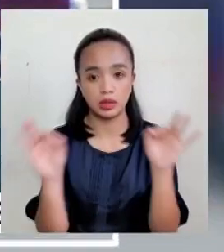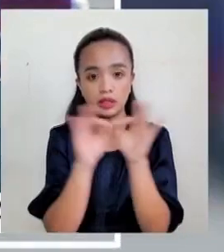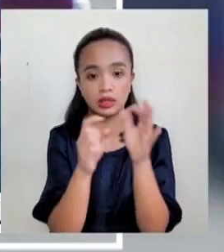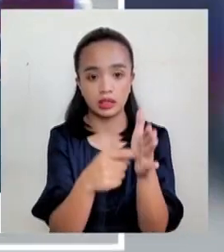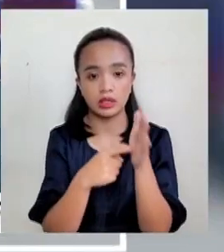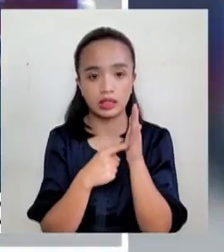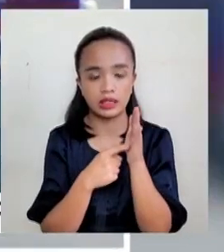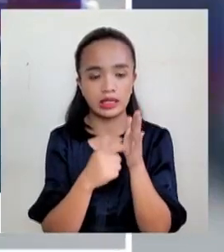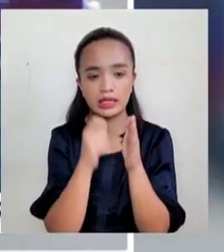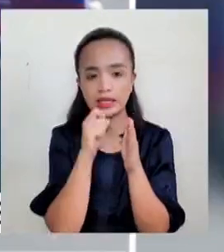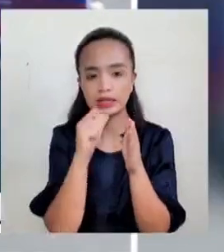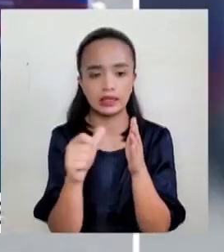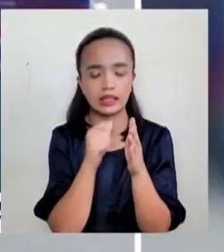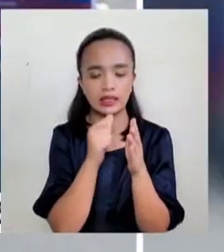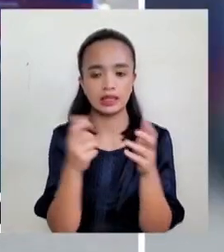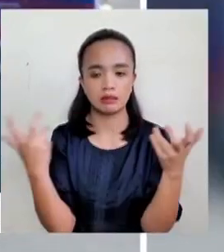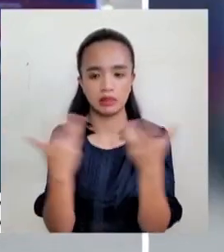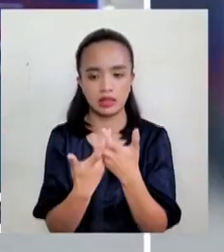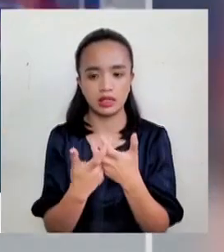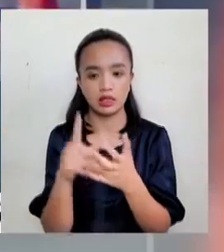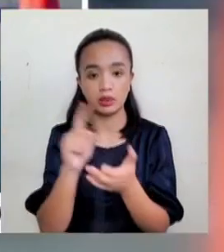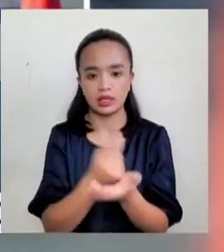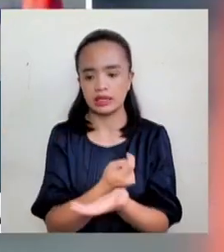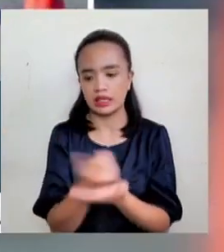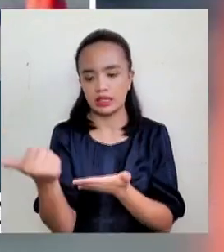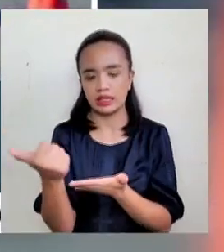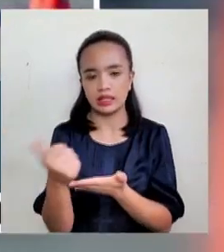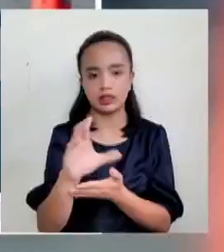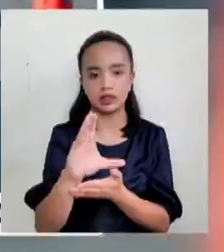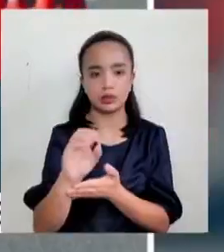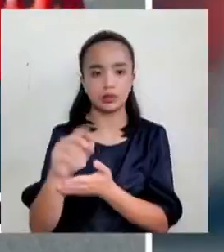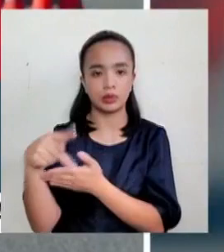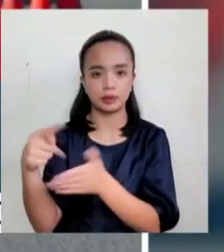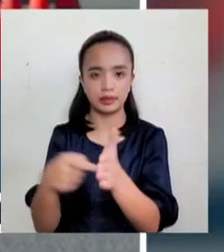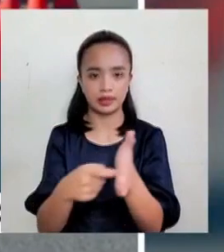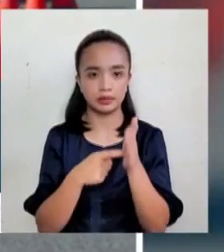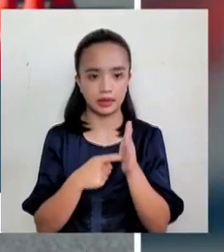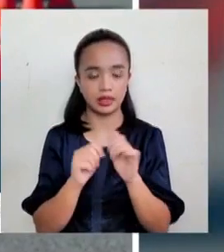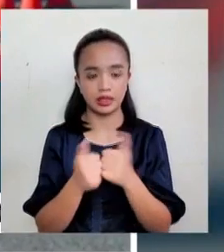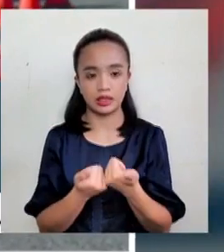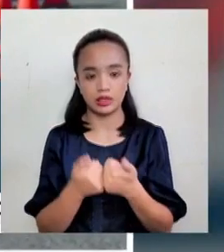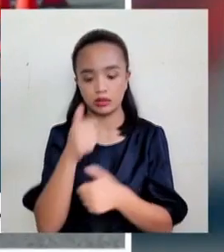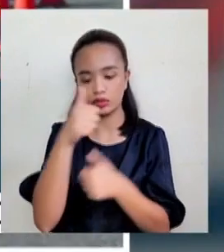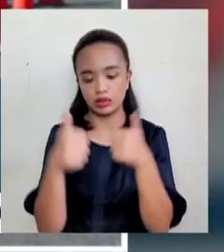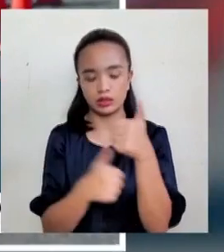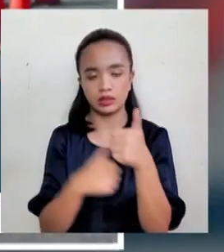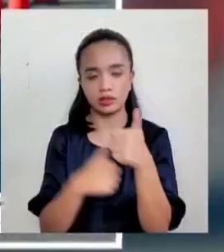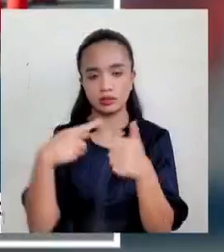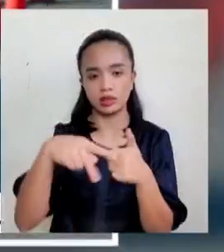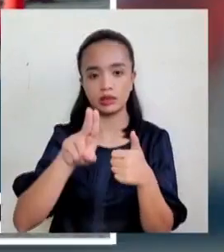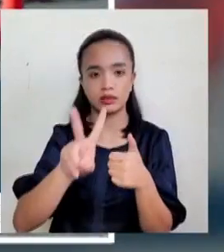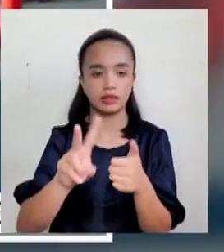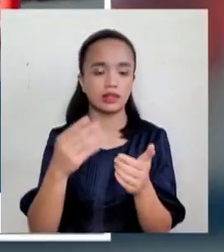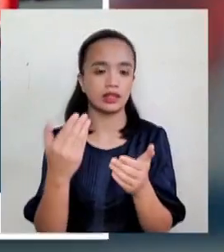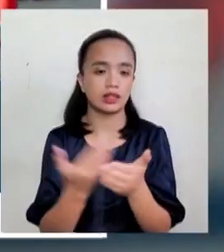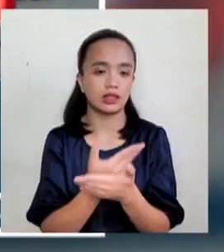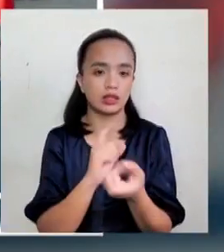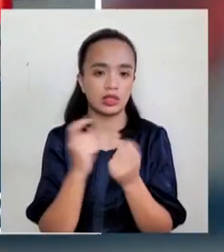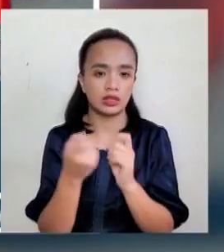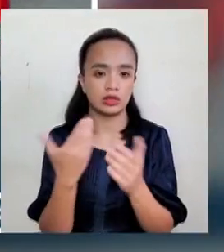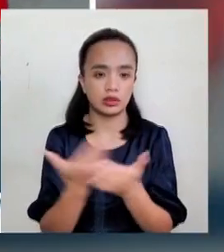met, which is to scrap the consolidation requirement under the PUV modernization program. Piston said that the consolidation